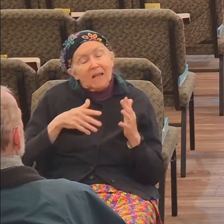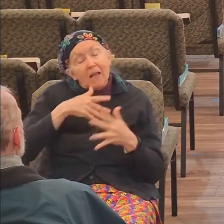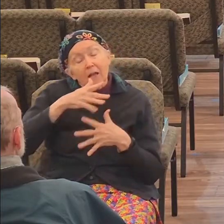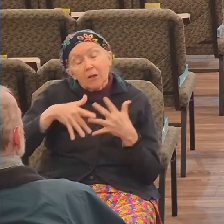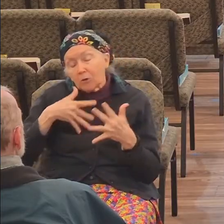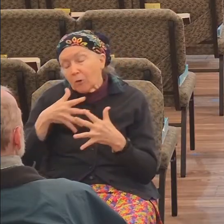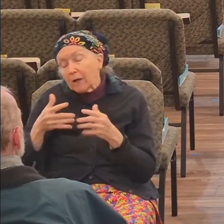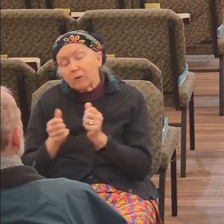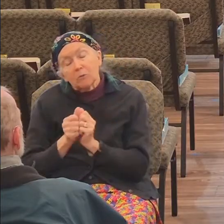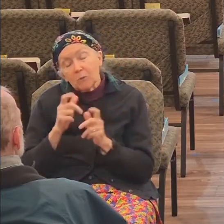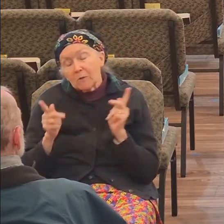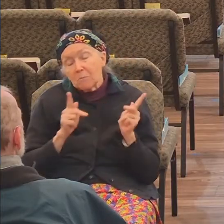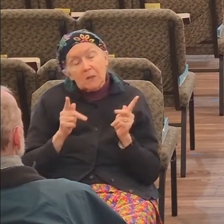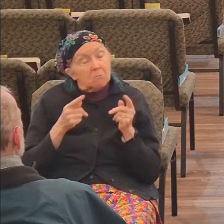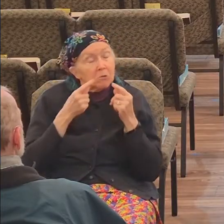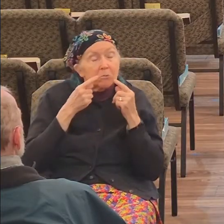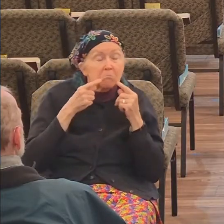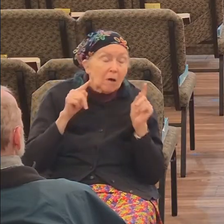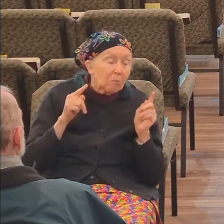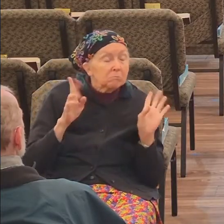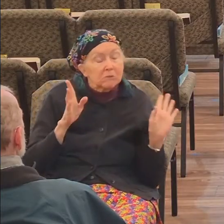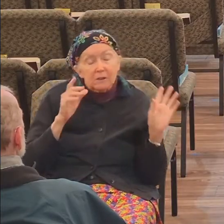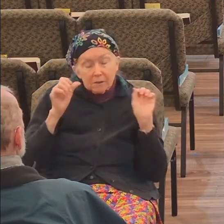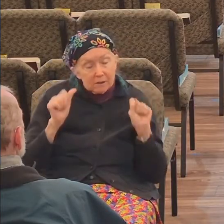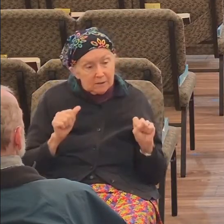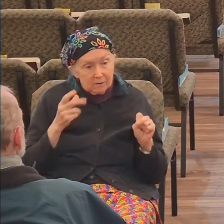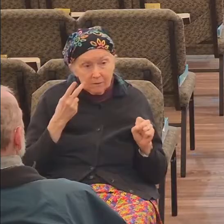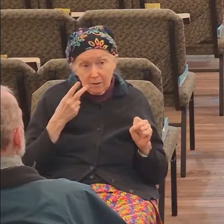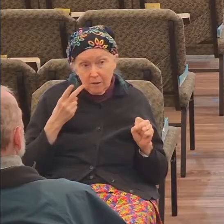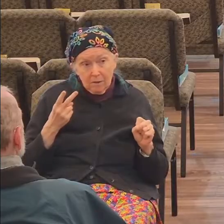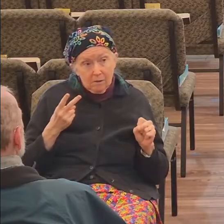public, right? Here's the deal.